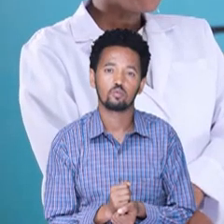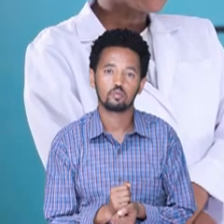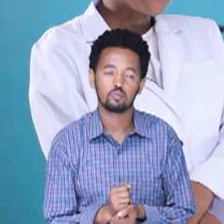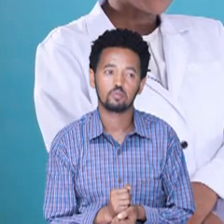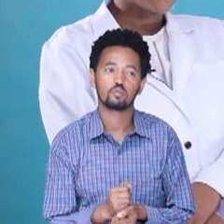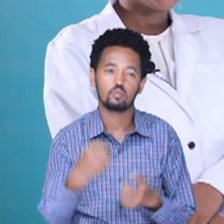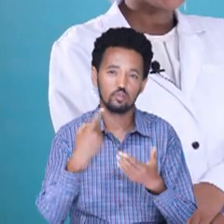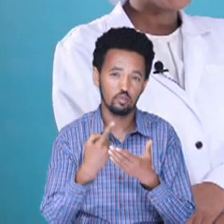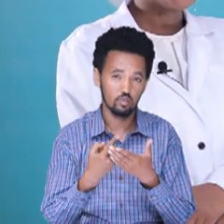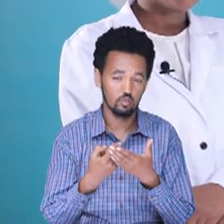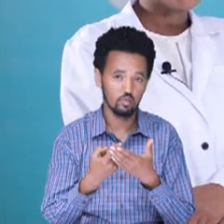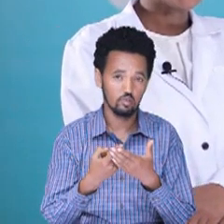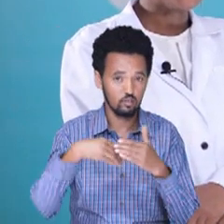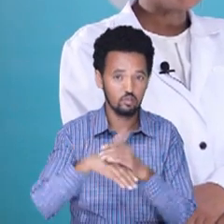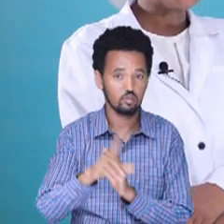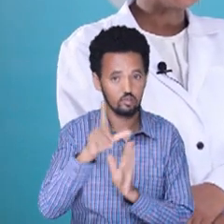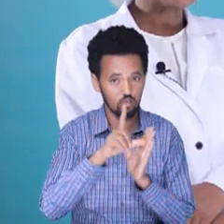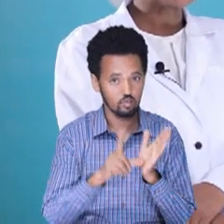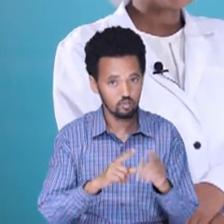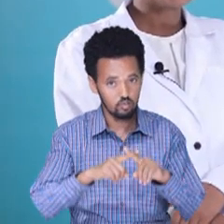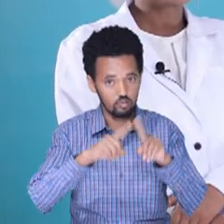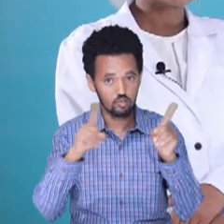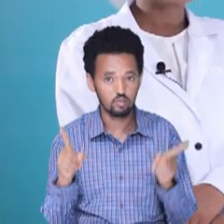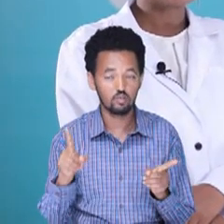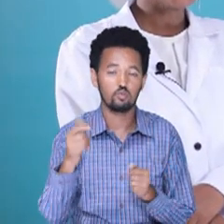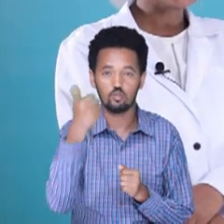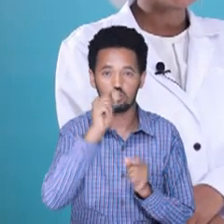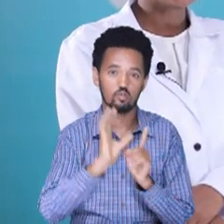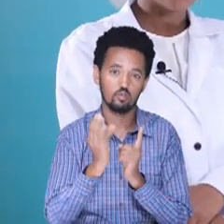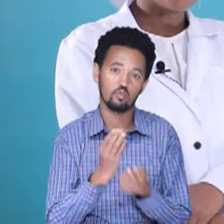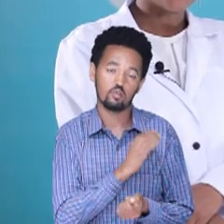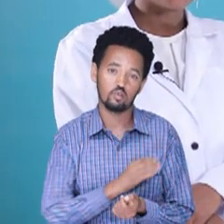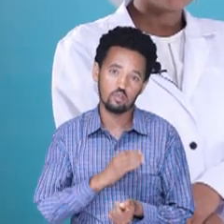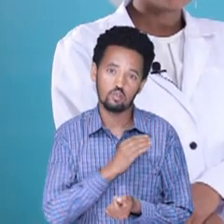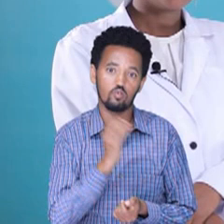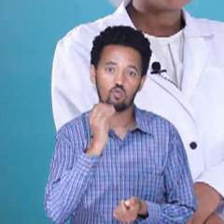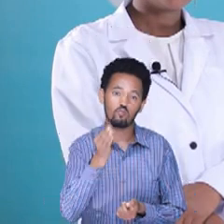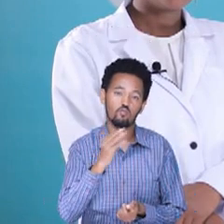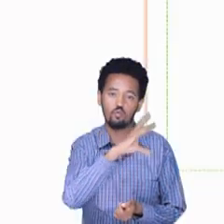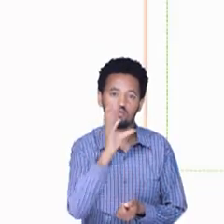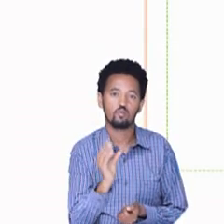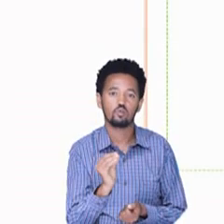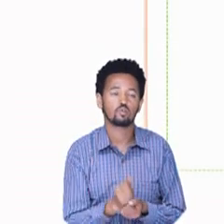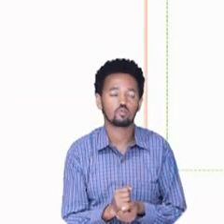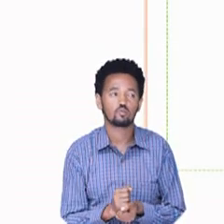In the previous lesson, we have seen about the different climatic characteristics of Africa